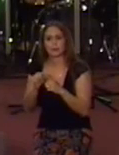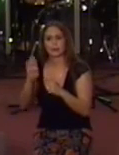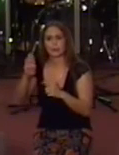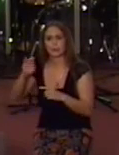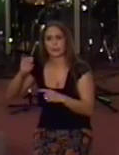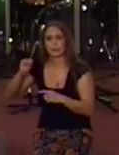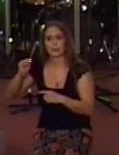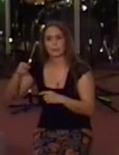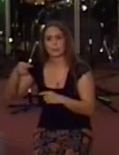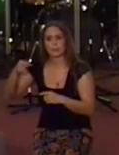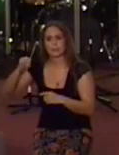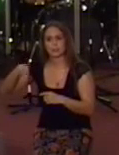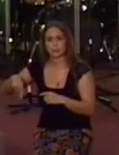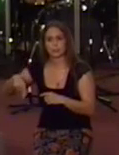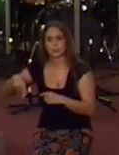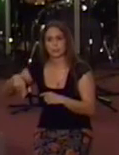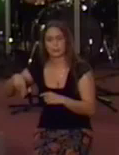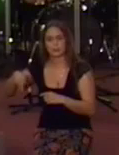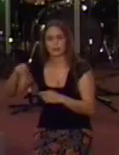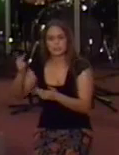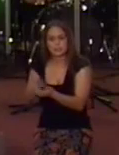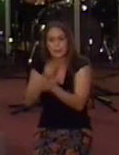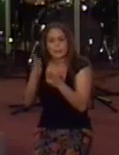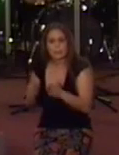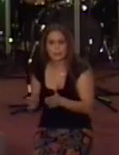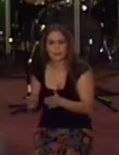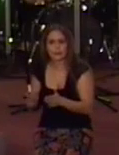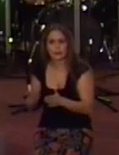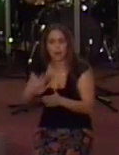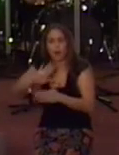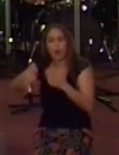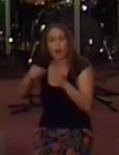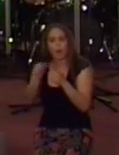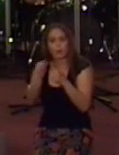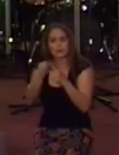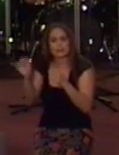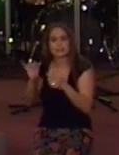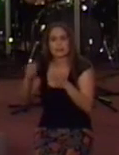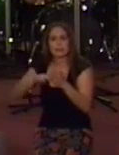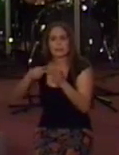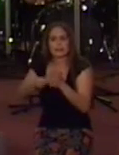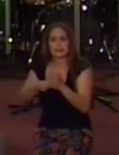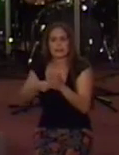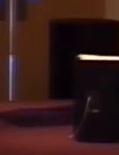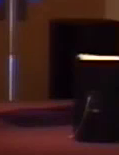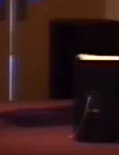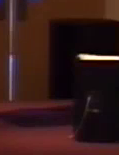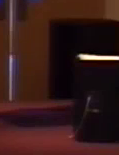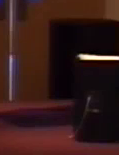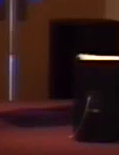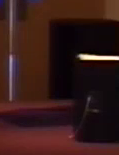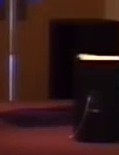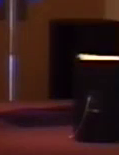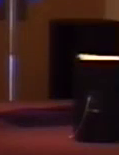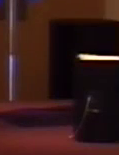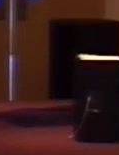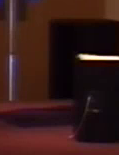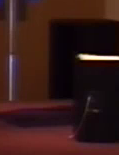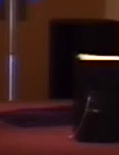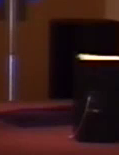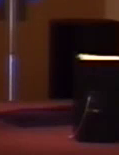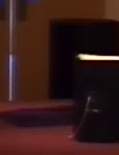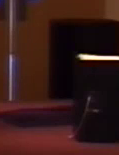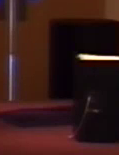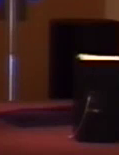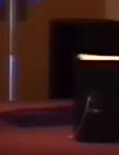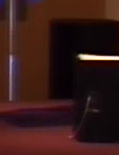a shepherd. These are all synonymous to the word elder, and they were to oversee those Christians that are